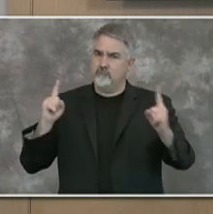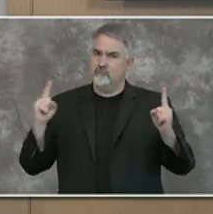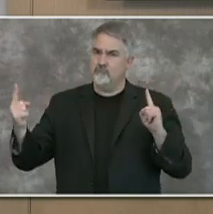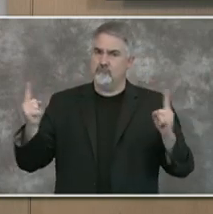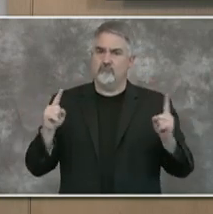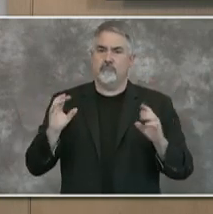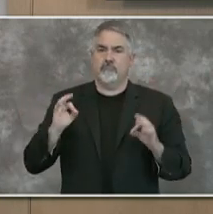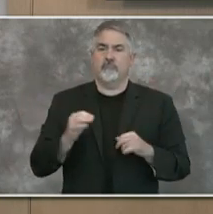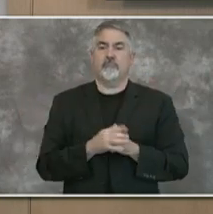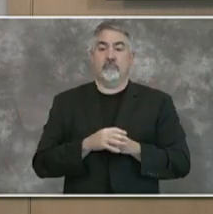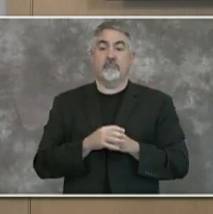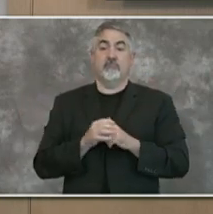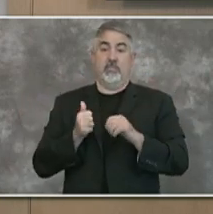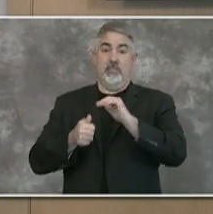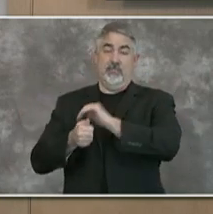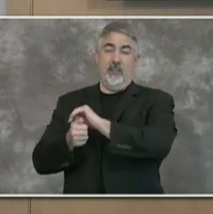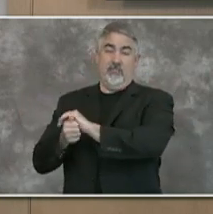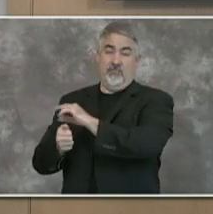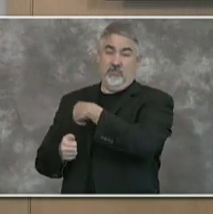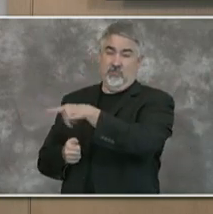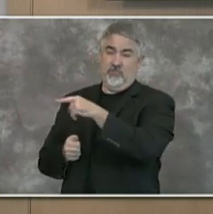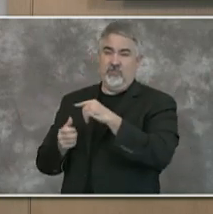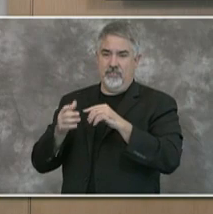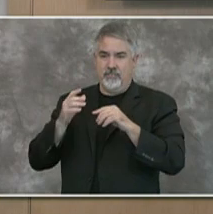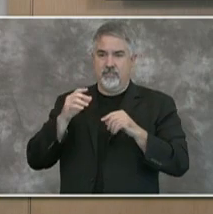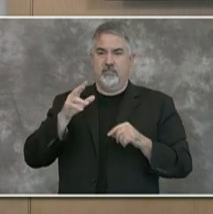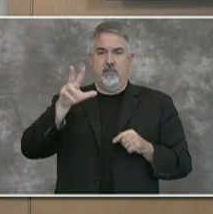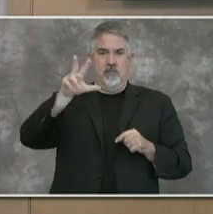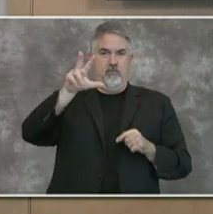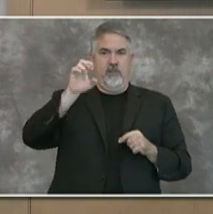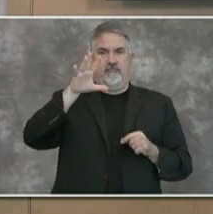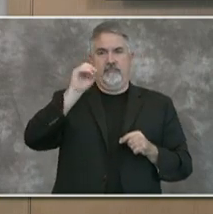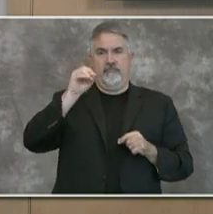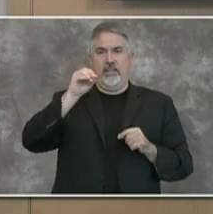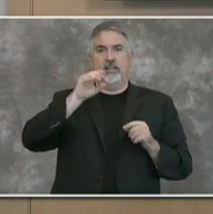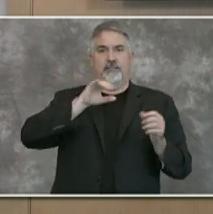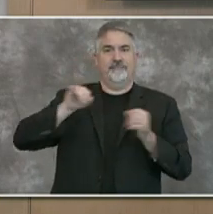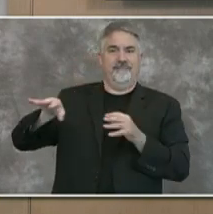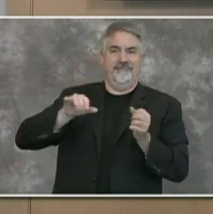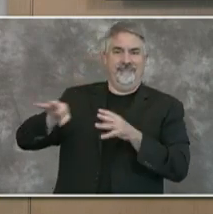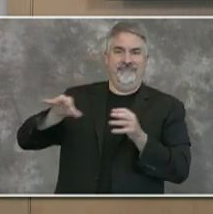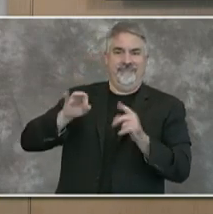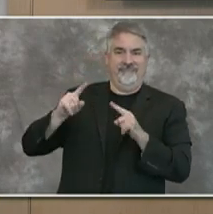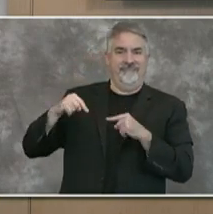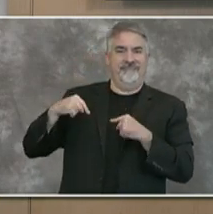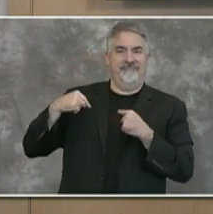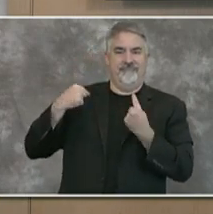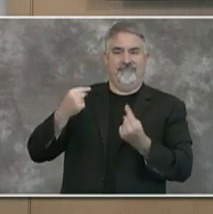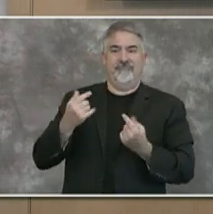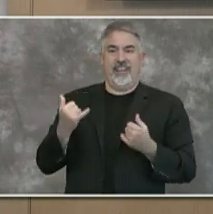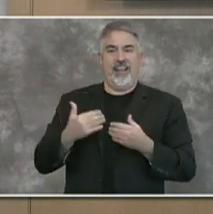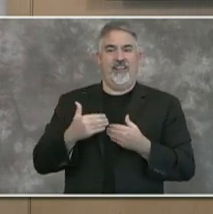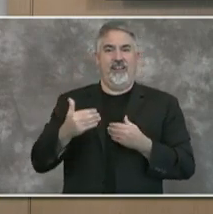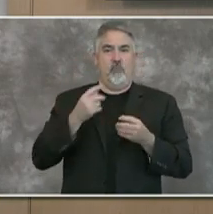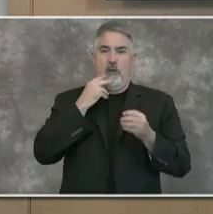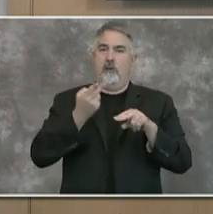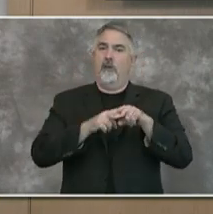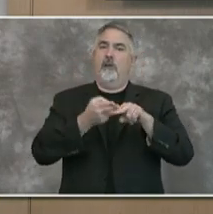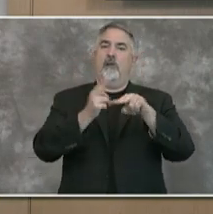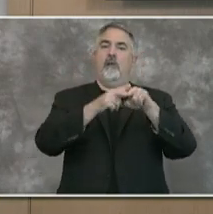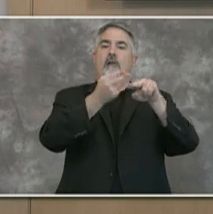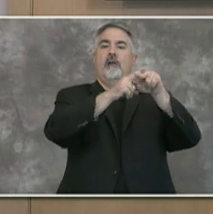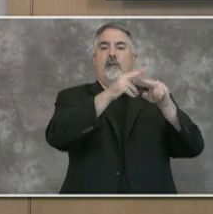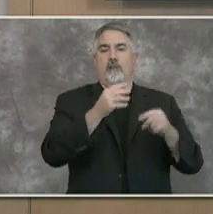shelters this past Wednesday of more than 350 individuals. And starting in the coming days, additional people will be moving in from Father Joe's